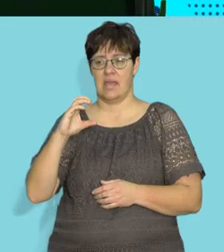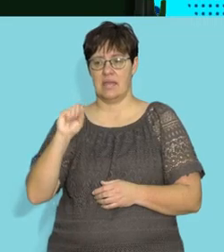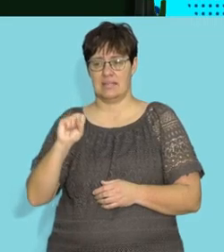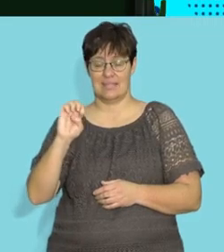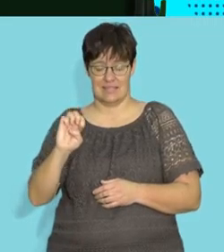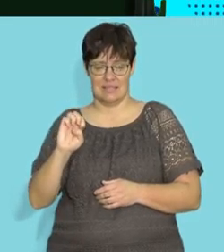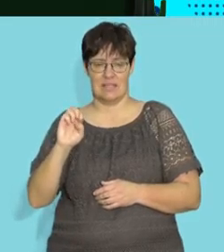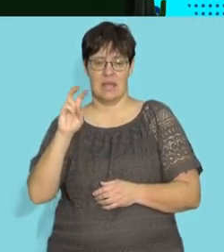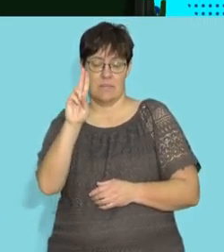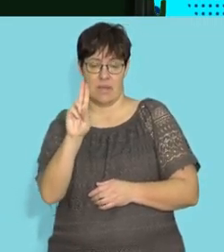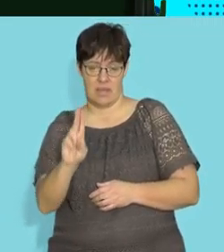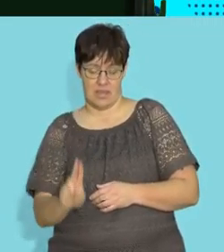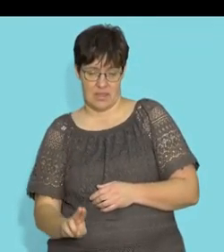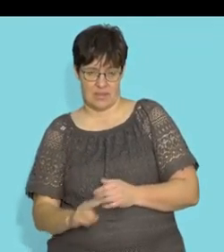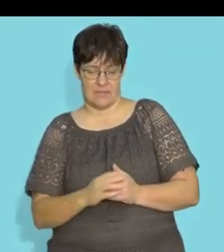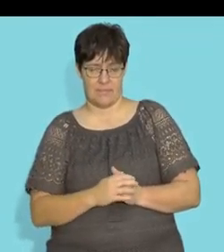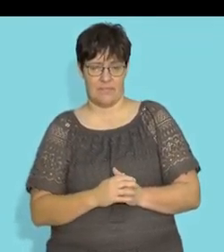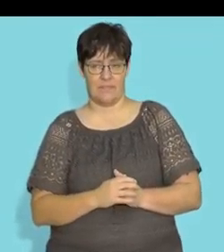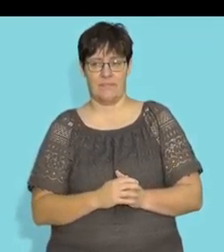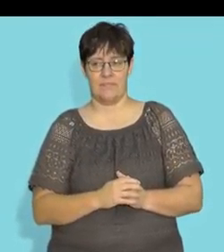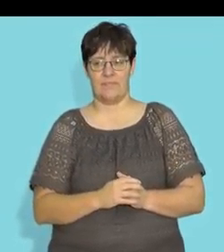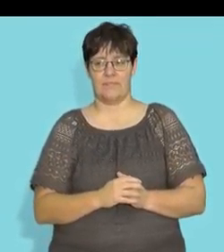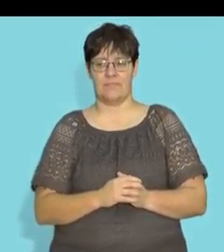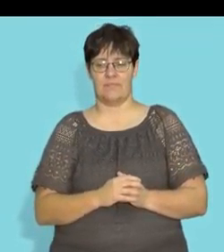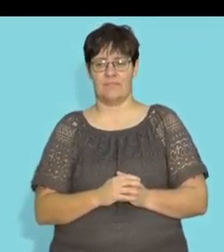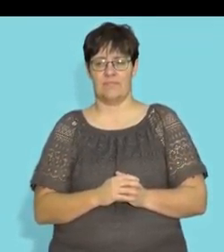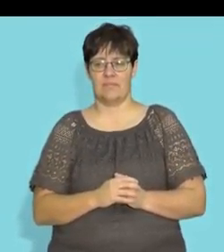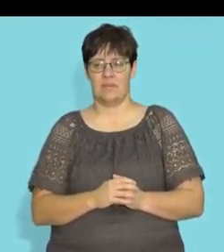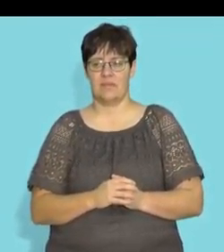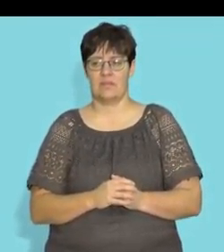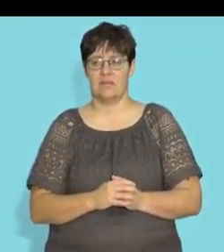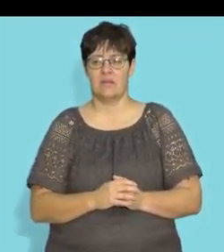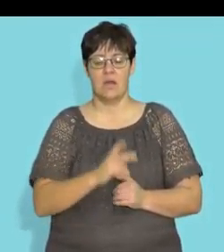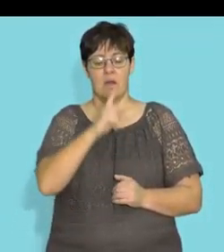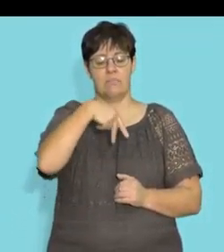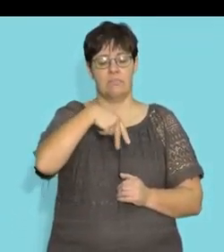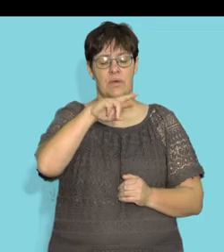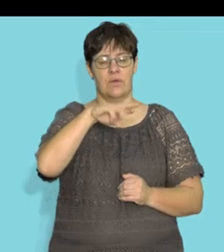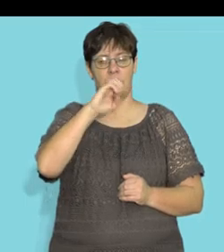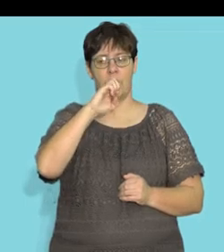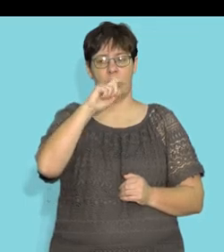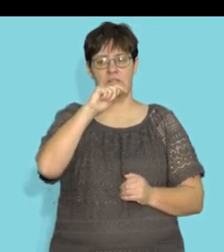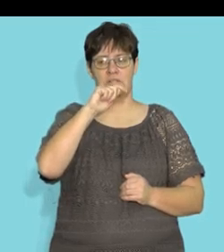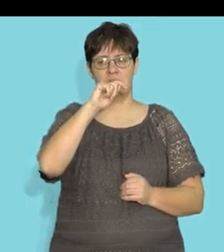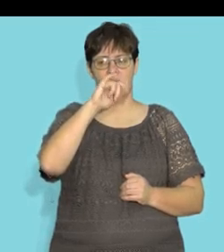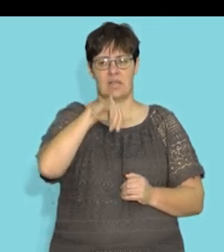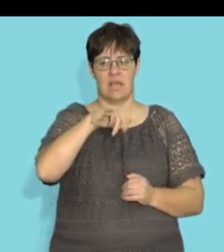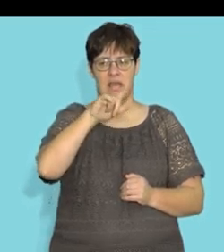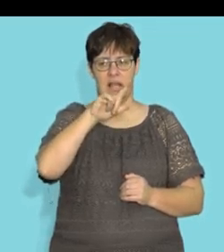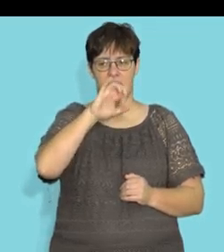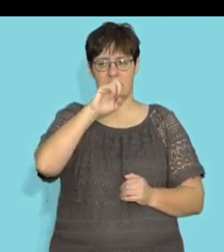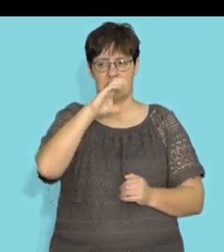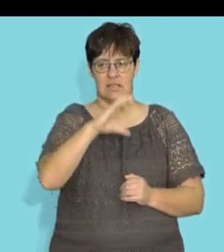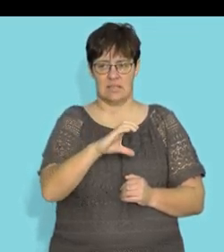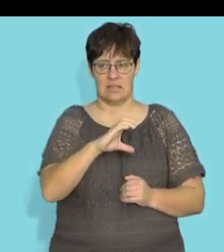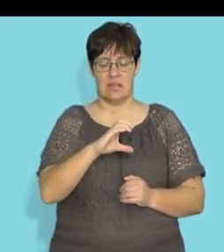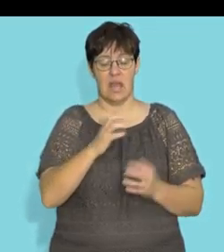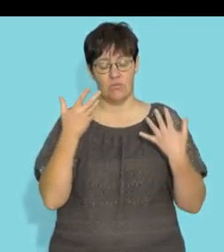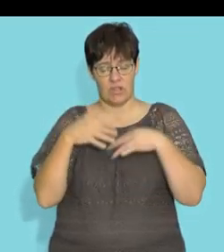reaction. Then we're also going to use the words conjugate acid-base pairs. So we will talk about